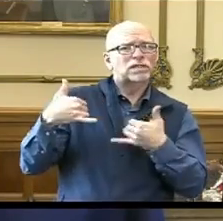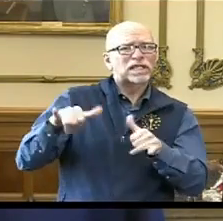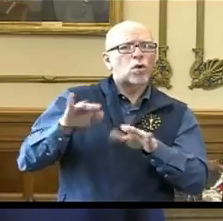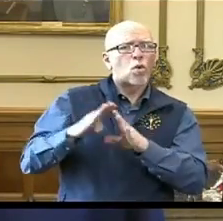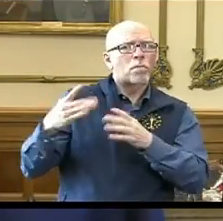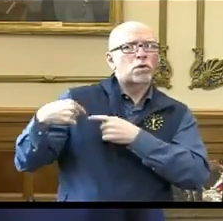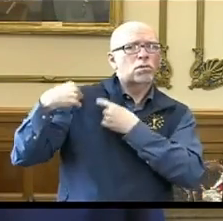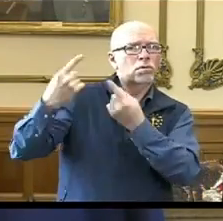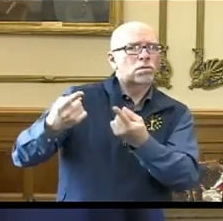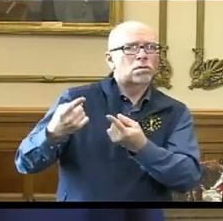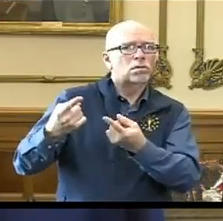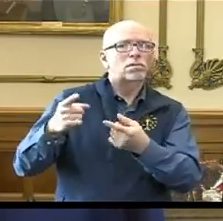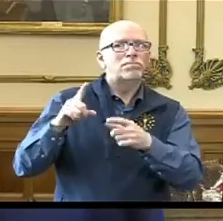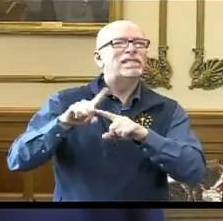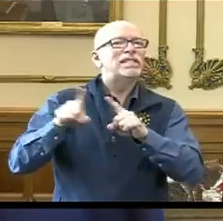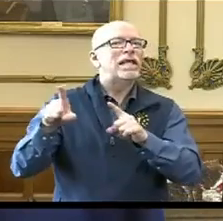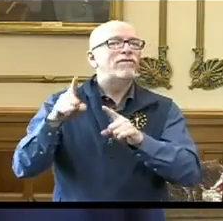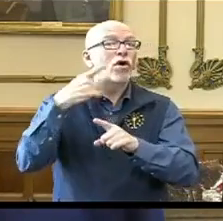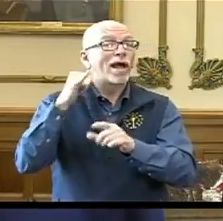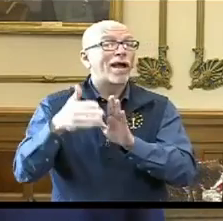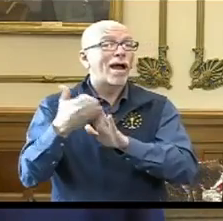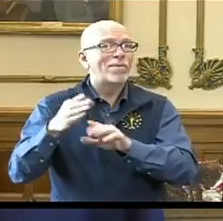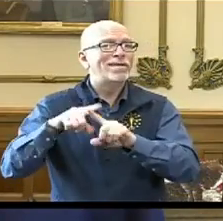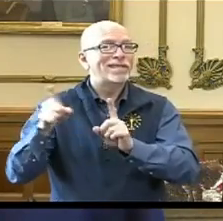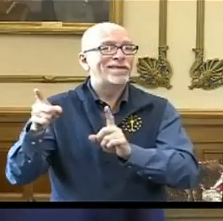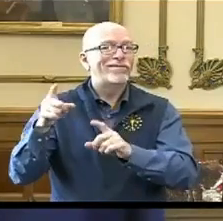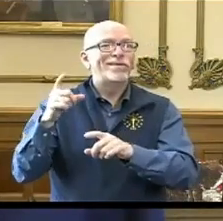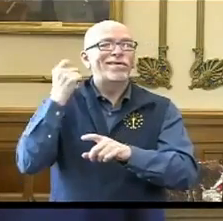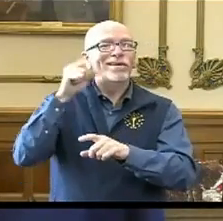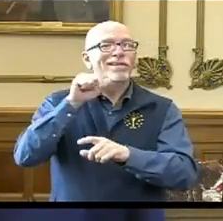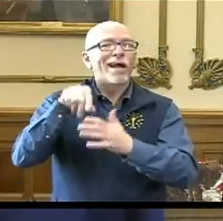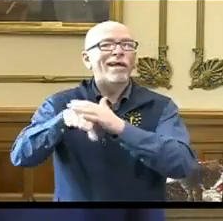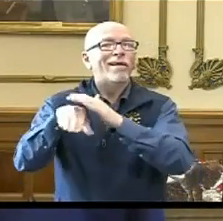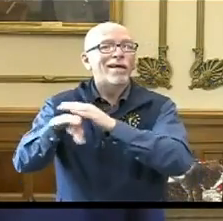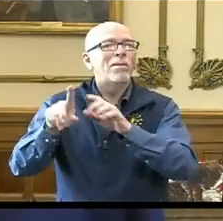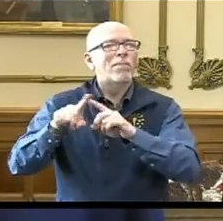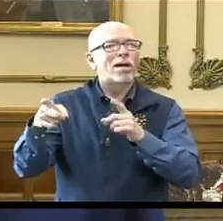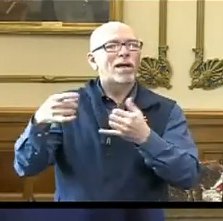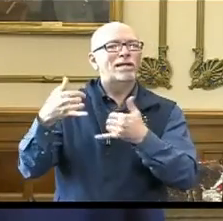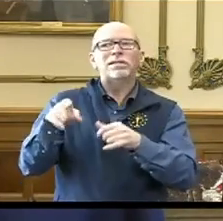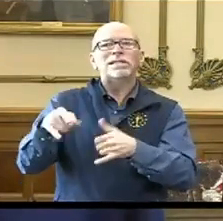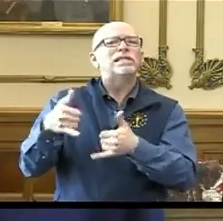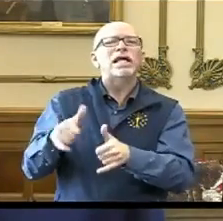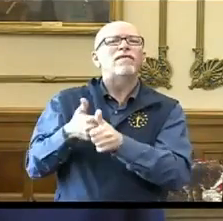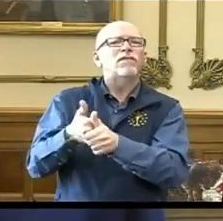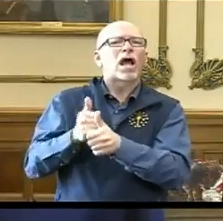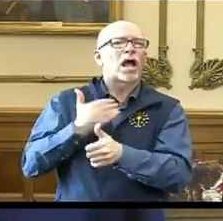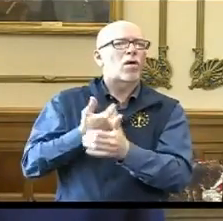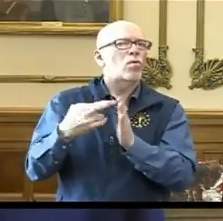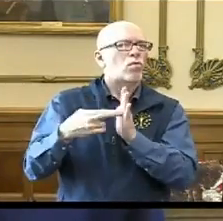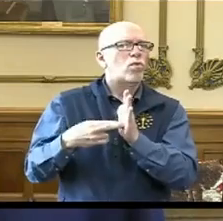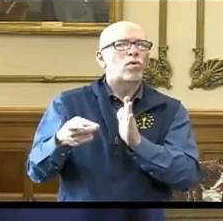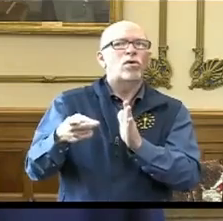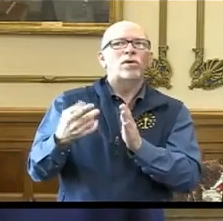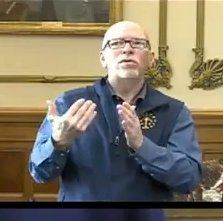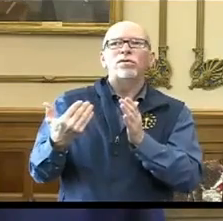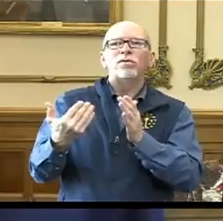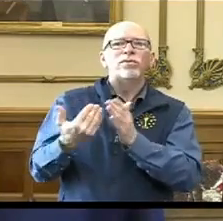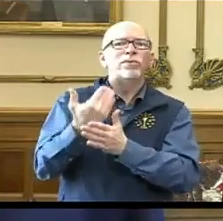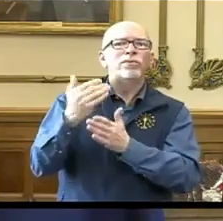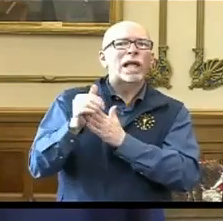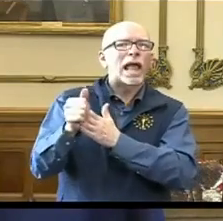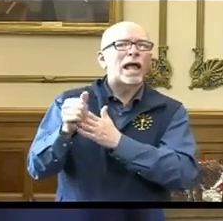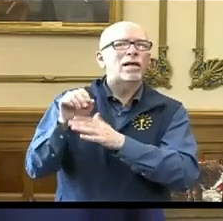some time, much different operations, but they've been complying. They've been playing by the new rules of the